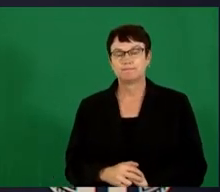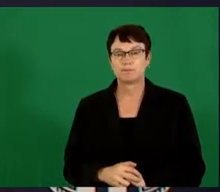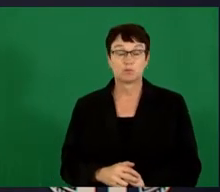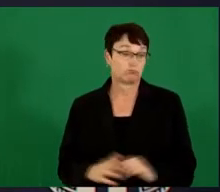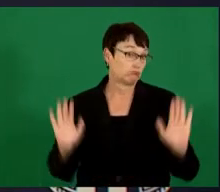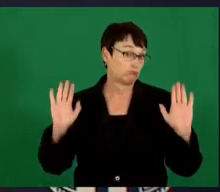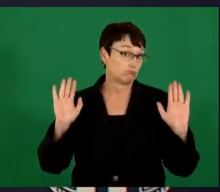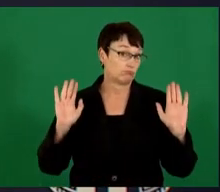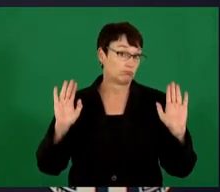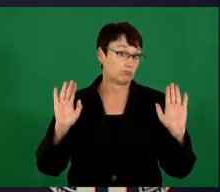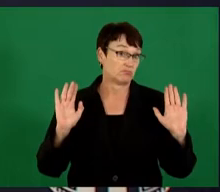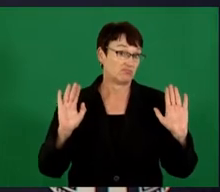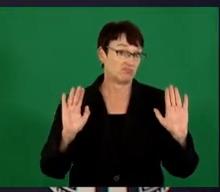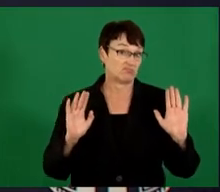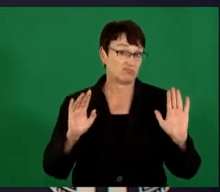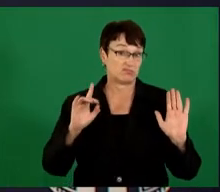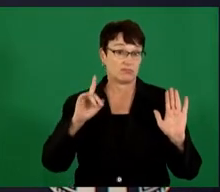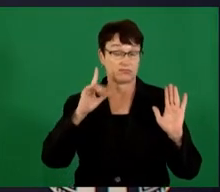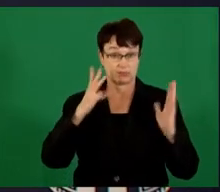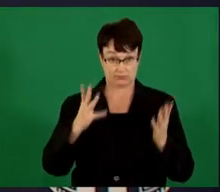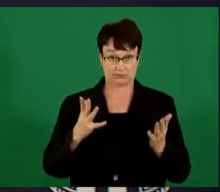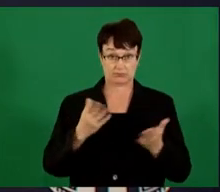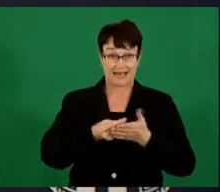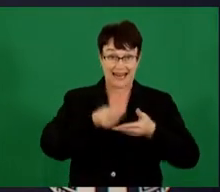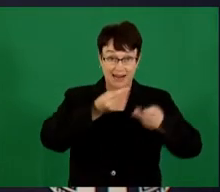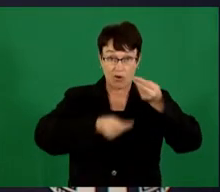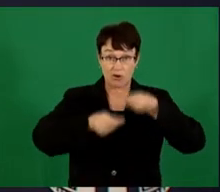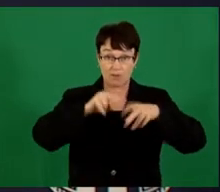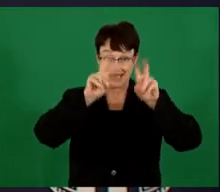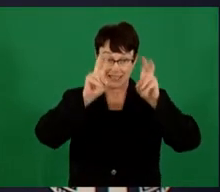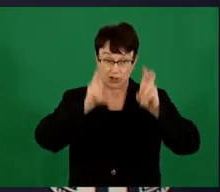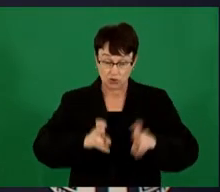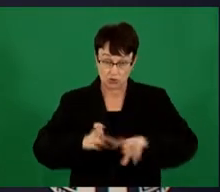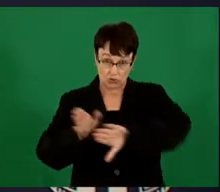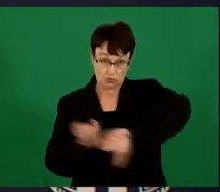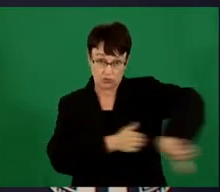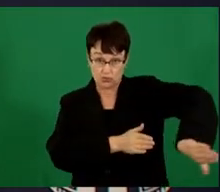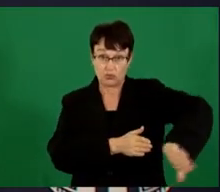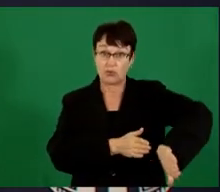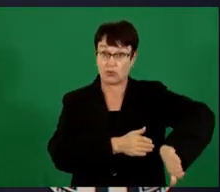Yes, that deals with all the economics. Let's go back to the